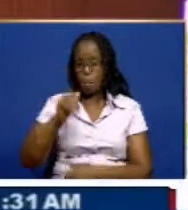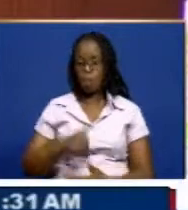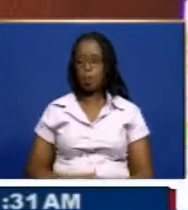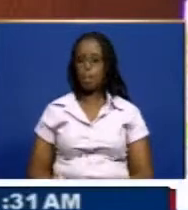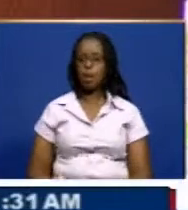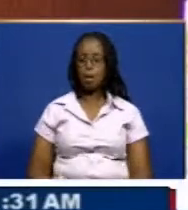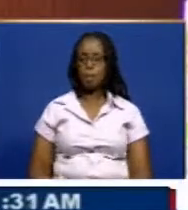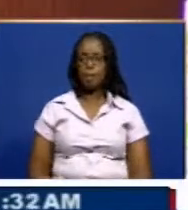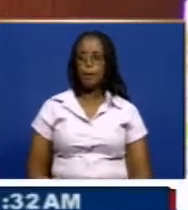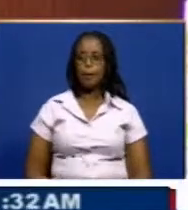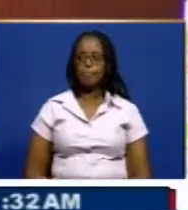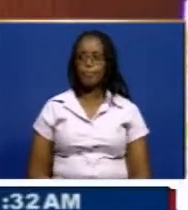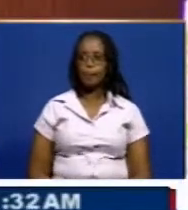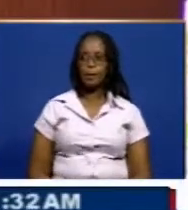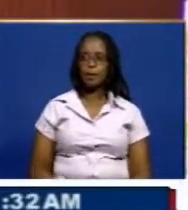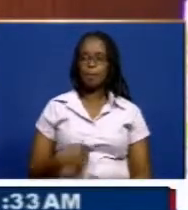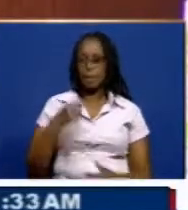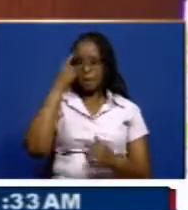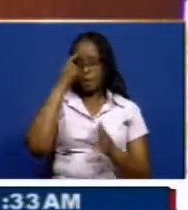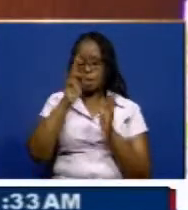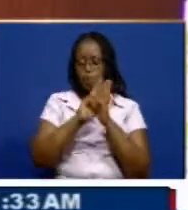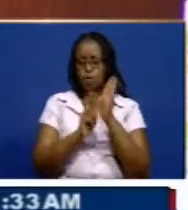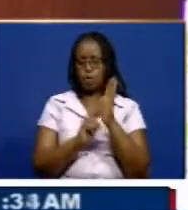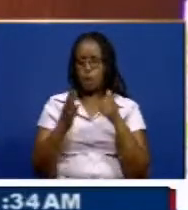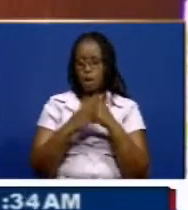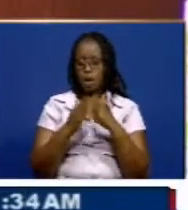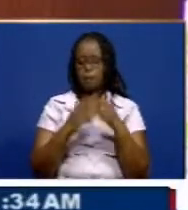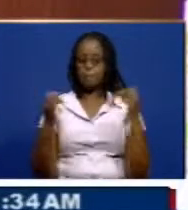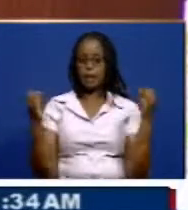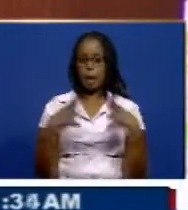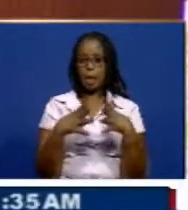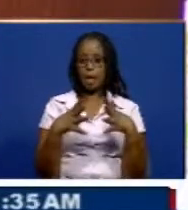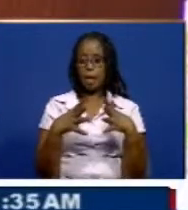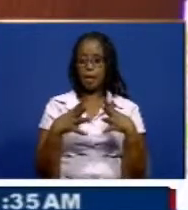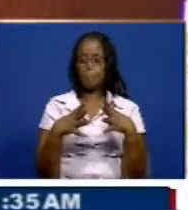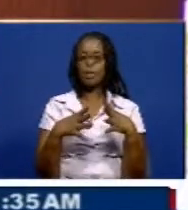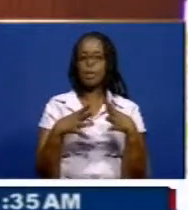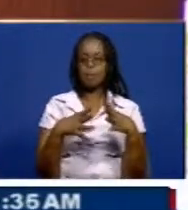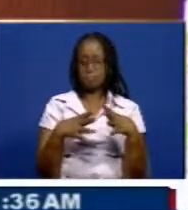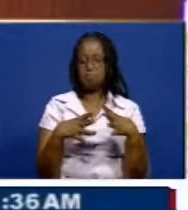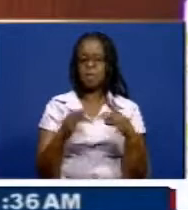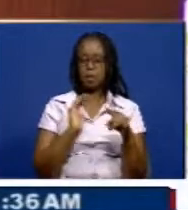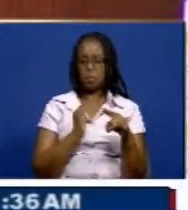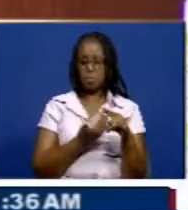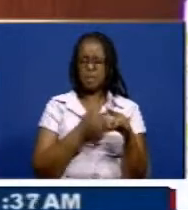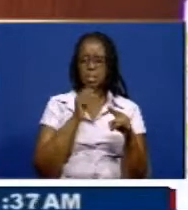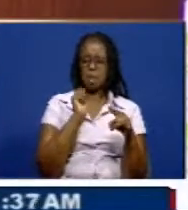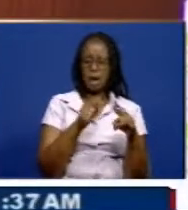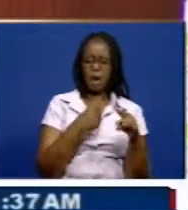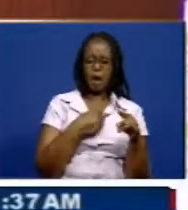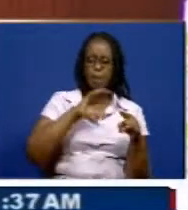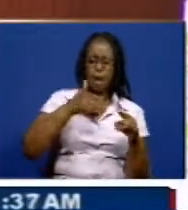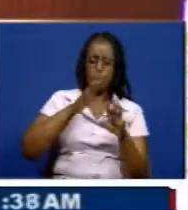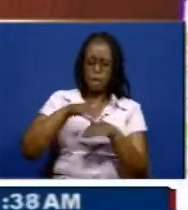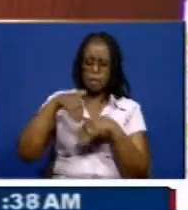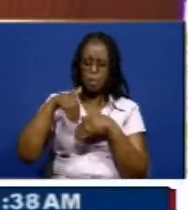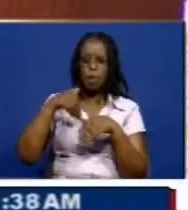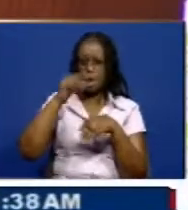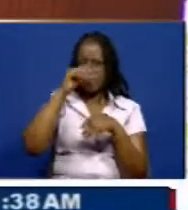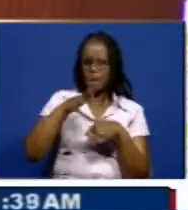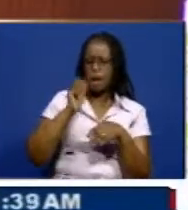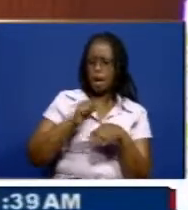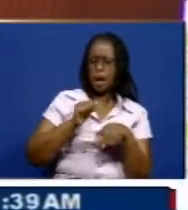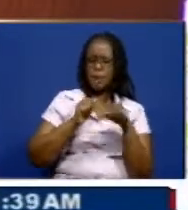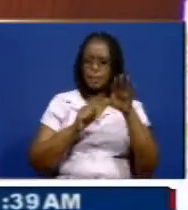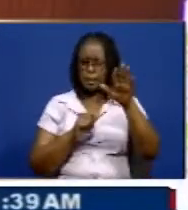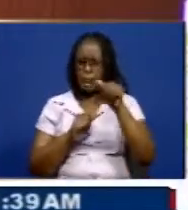And I think, Mr. Chairman, Rule 9 is very clear. It reads, the committee may, at the request of the county assembly or the governor, invite or summon any person to appear